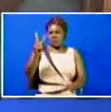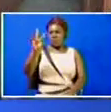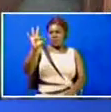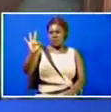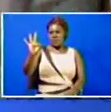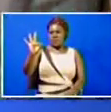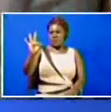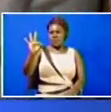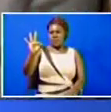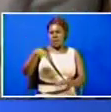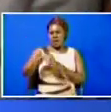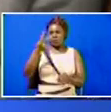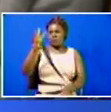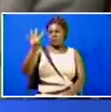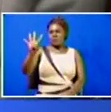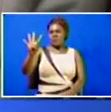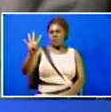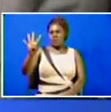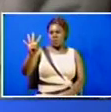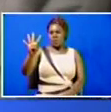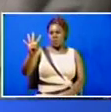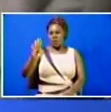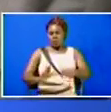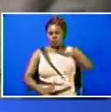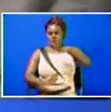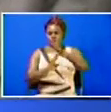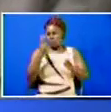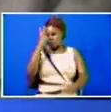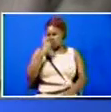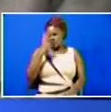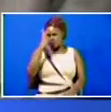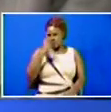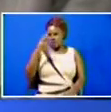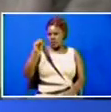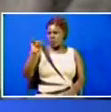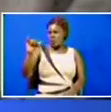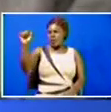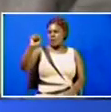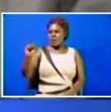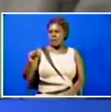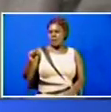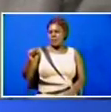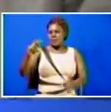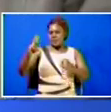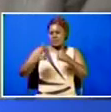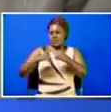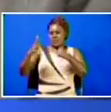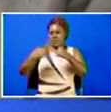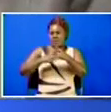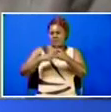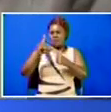23 of 24 persons identified as prime suspects to the inaugural NYS 791 million